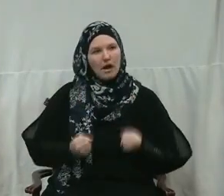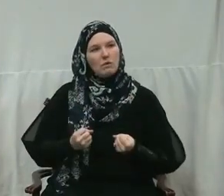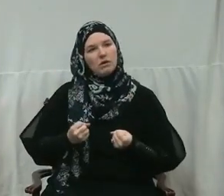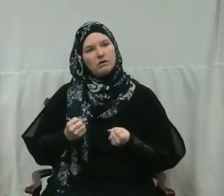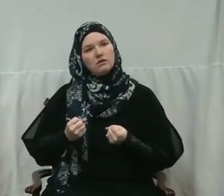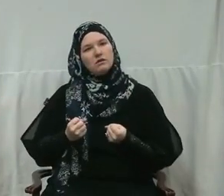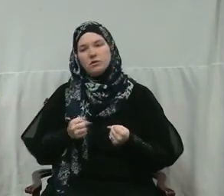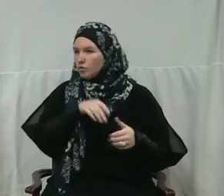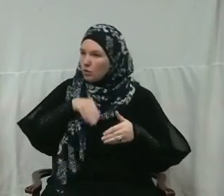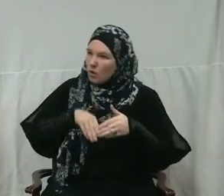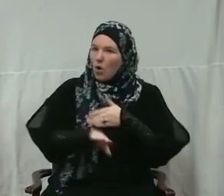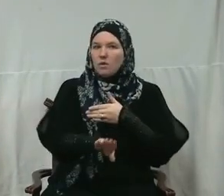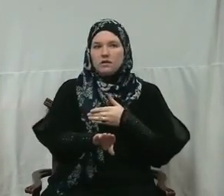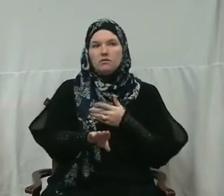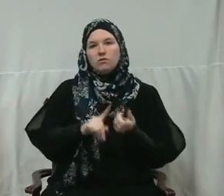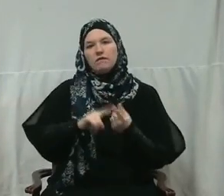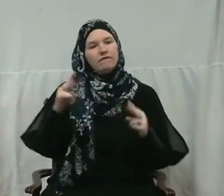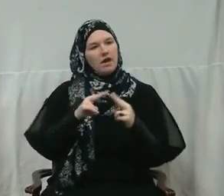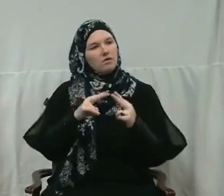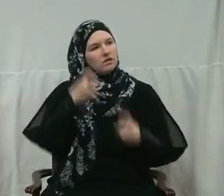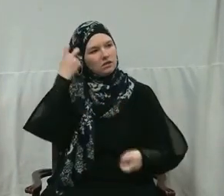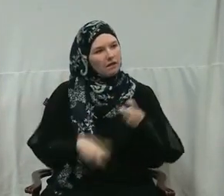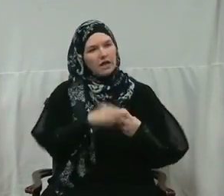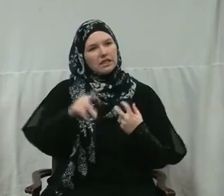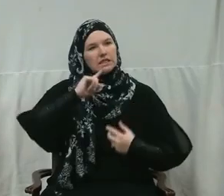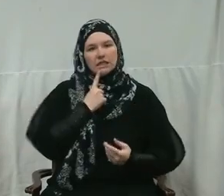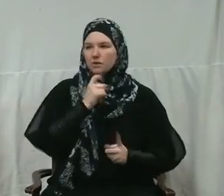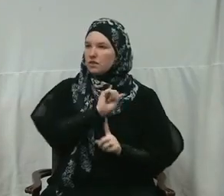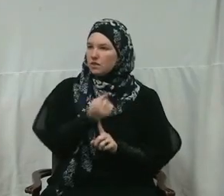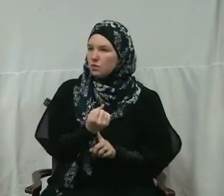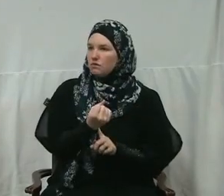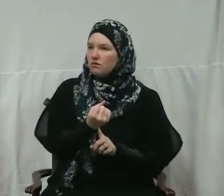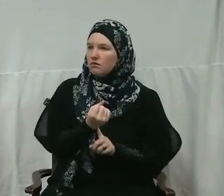into very, very difficult and serious situations